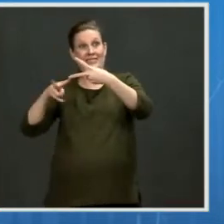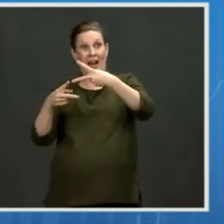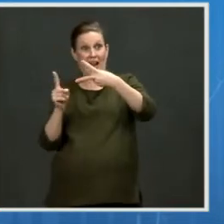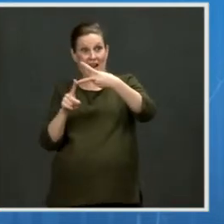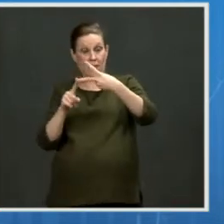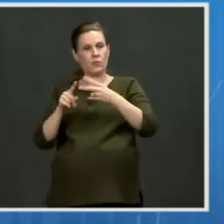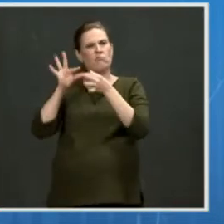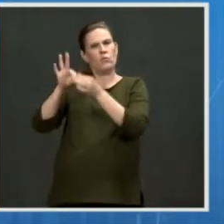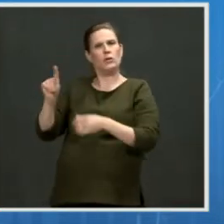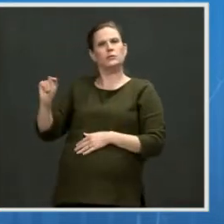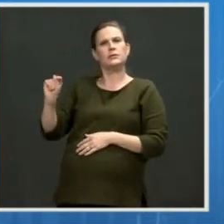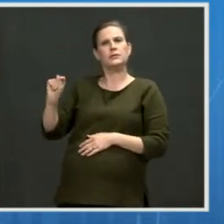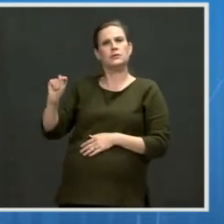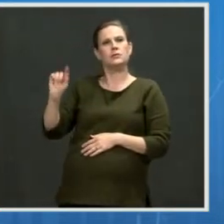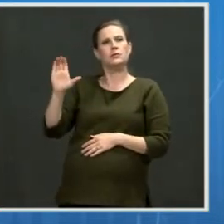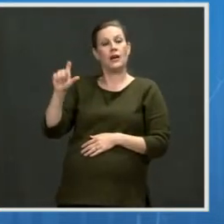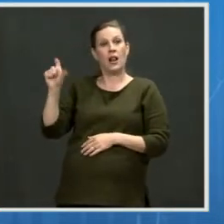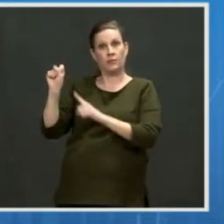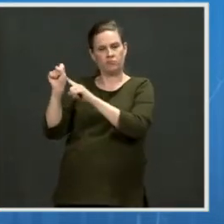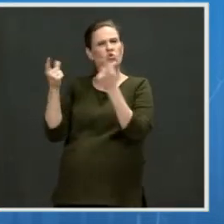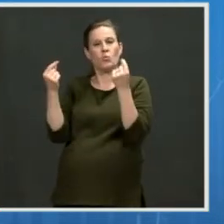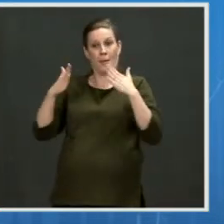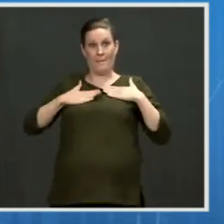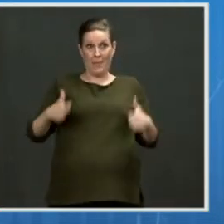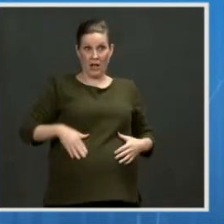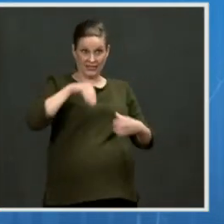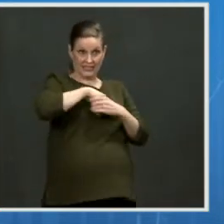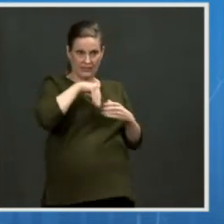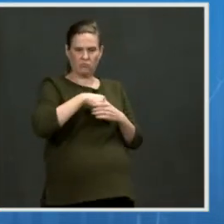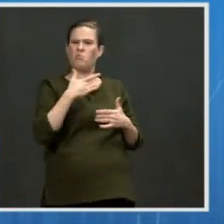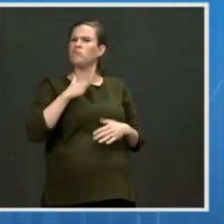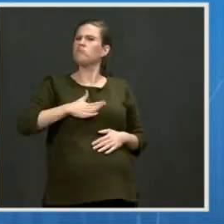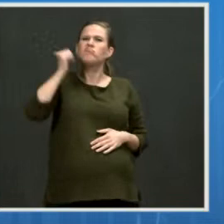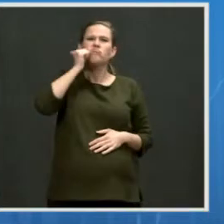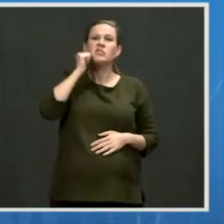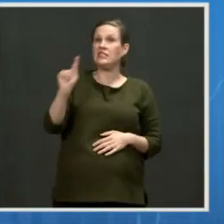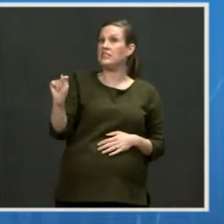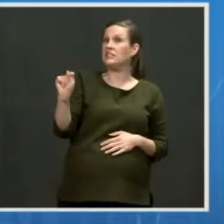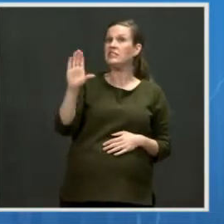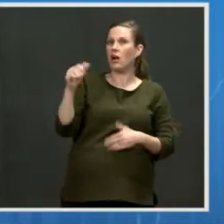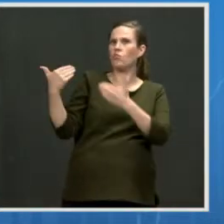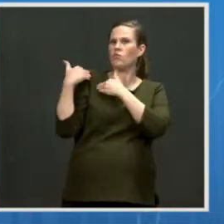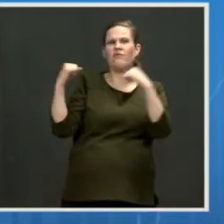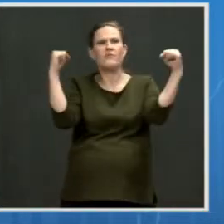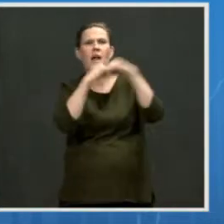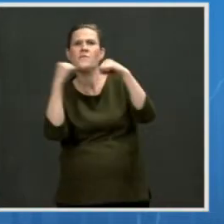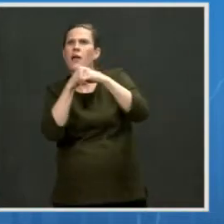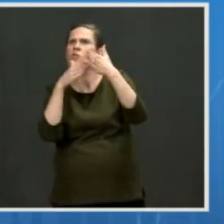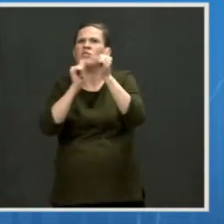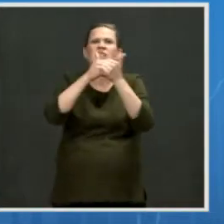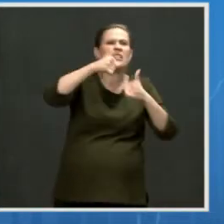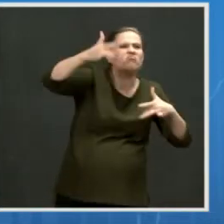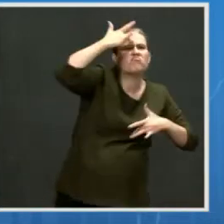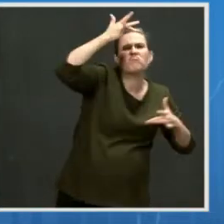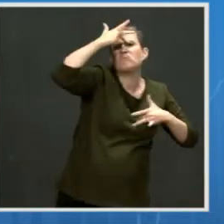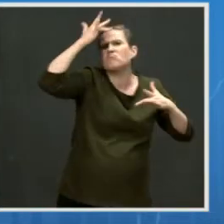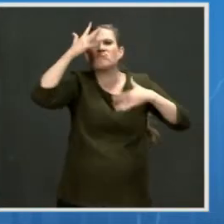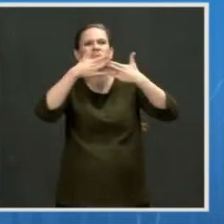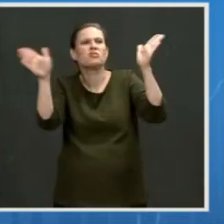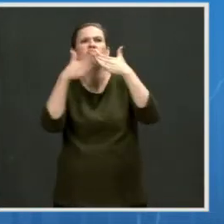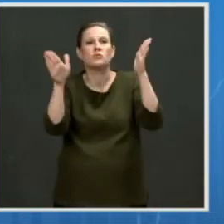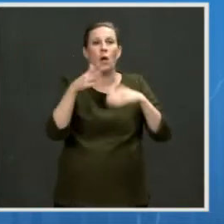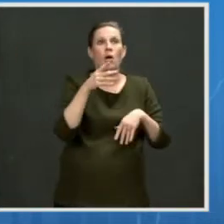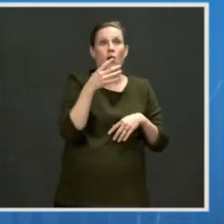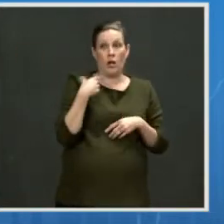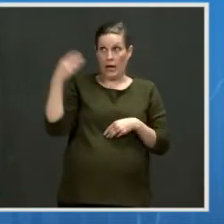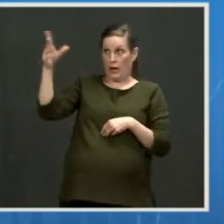specific against the wild type strain, there's a considerable degree of cross-reactivity against a range of